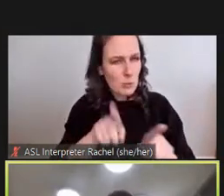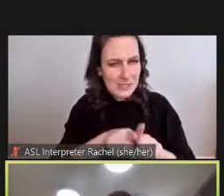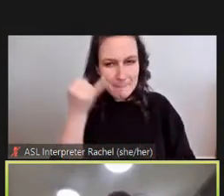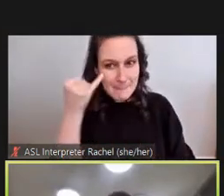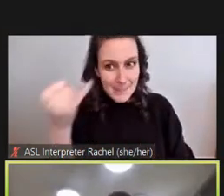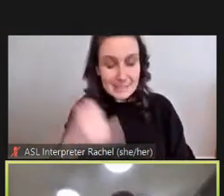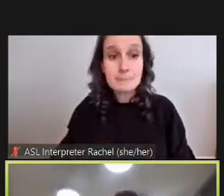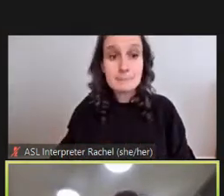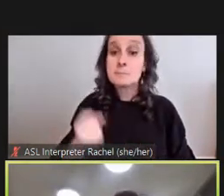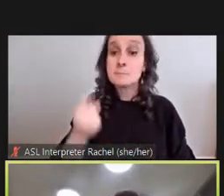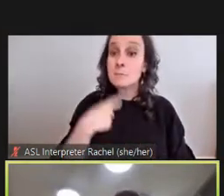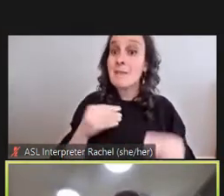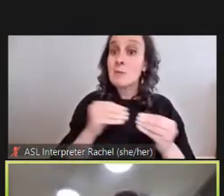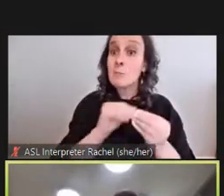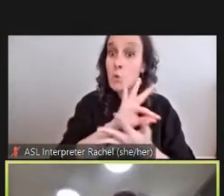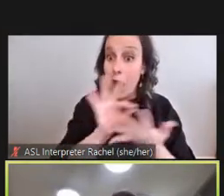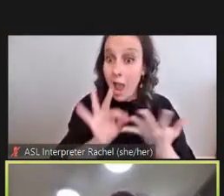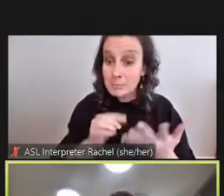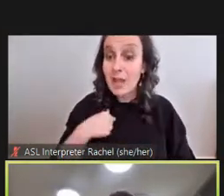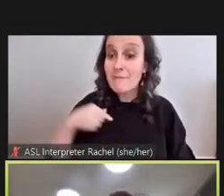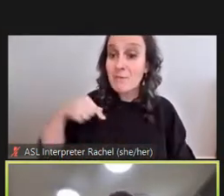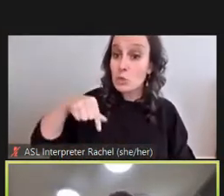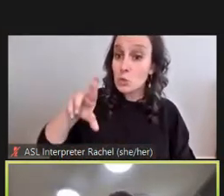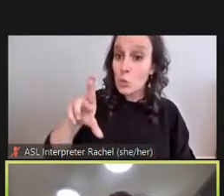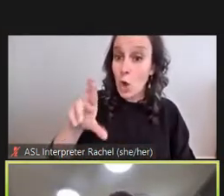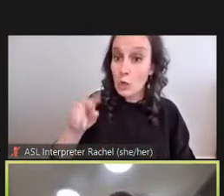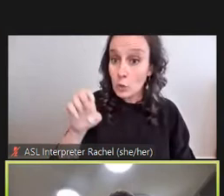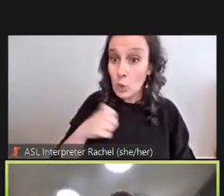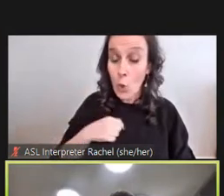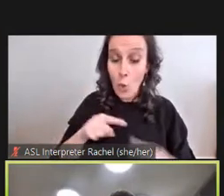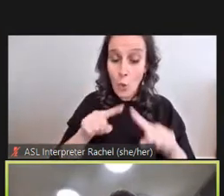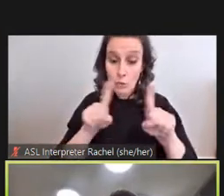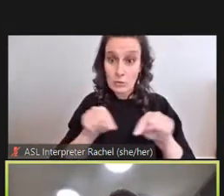more options like QR code, or you can log